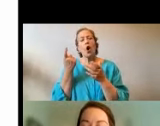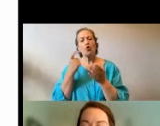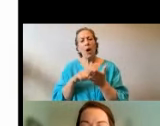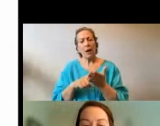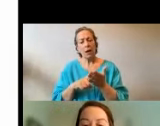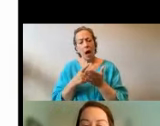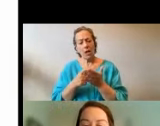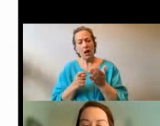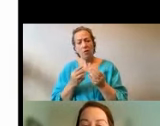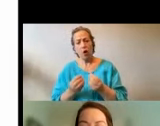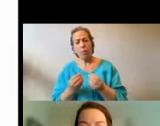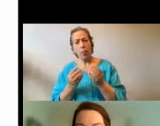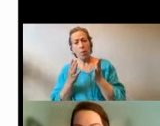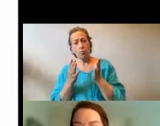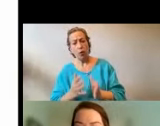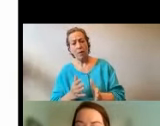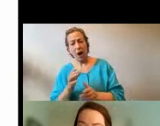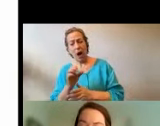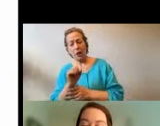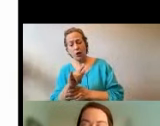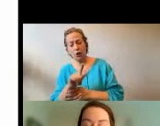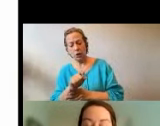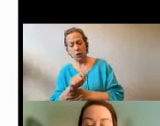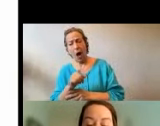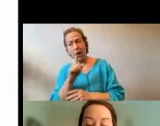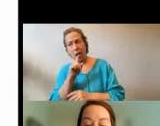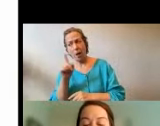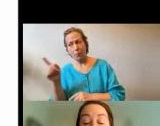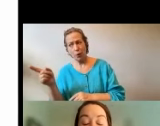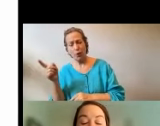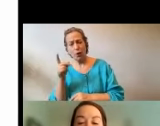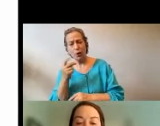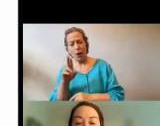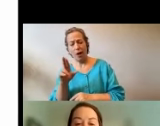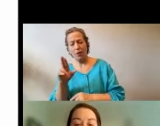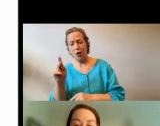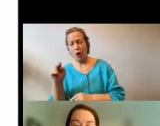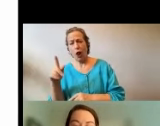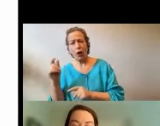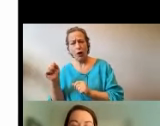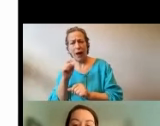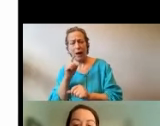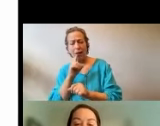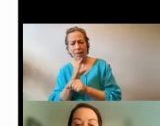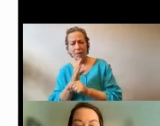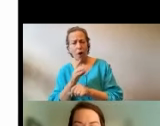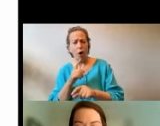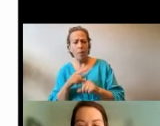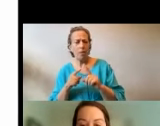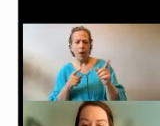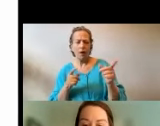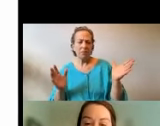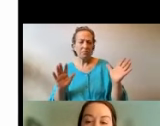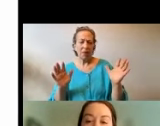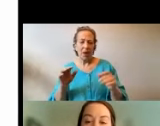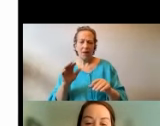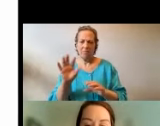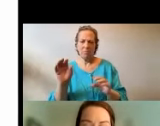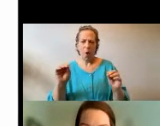probably confirm this, I can't speak for you, but I'm guessing that you don't need any more things to be added to your plate in terms